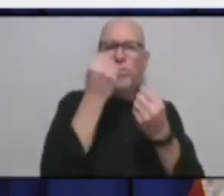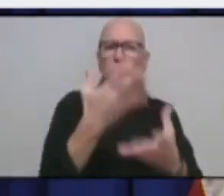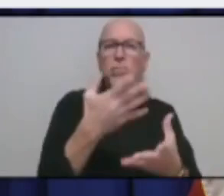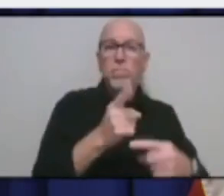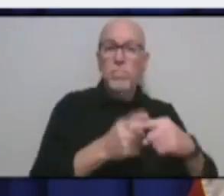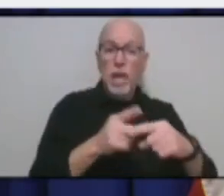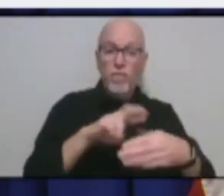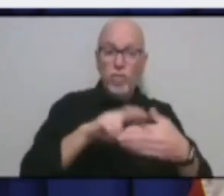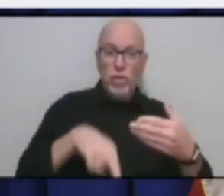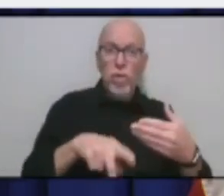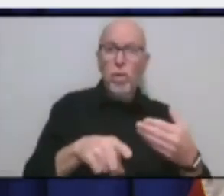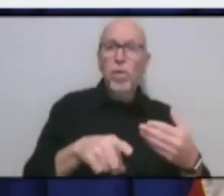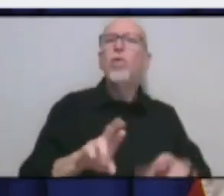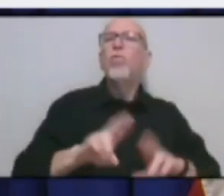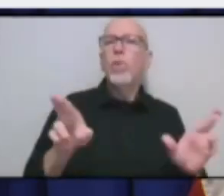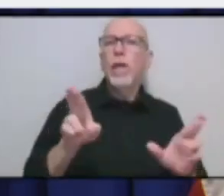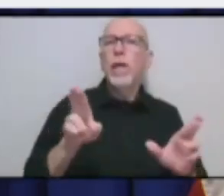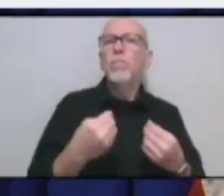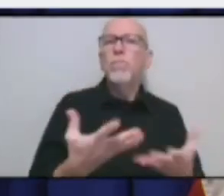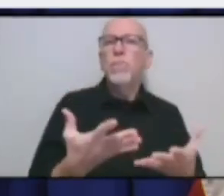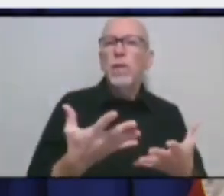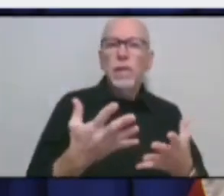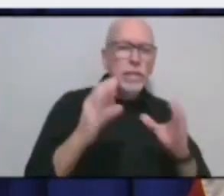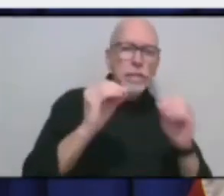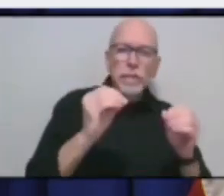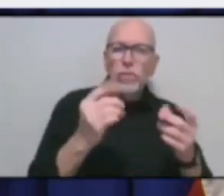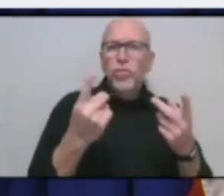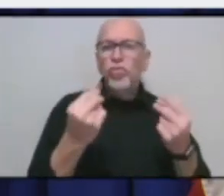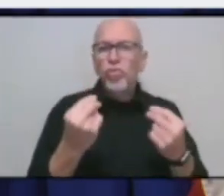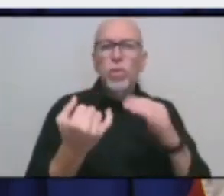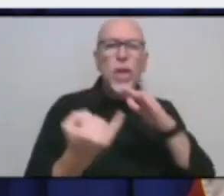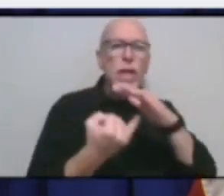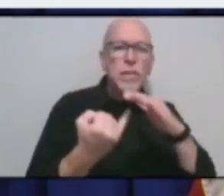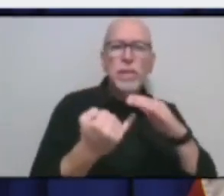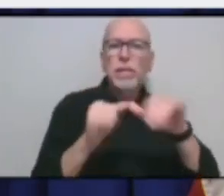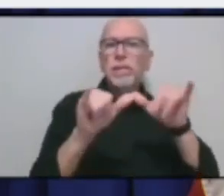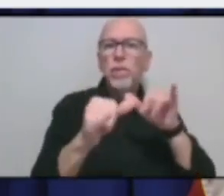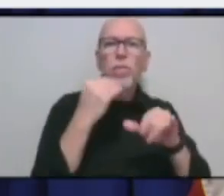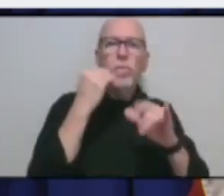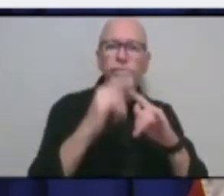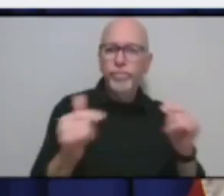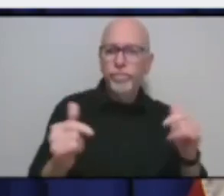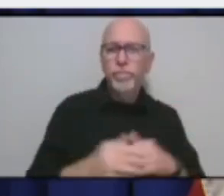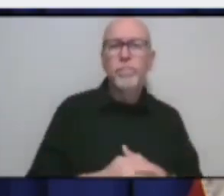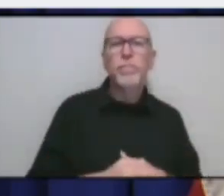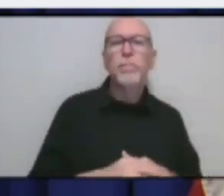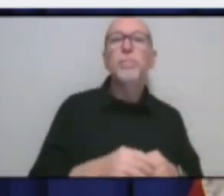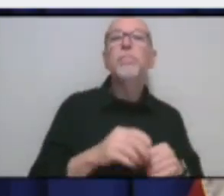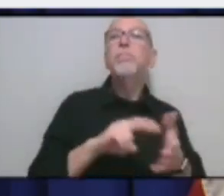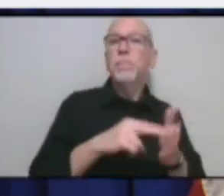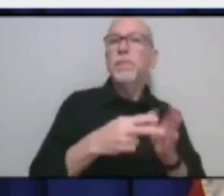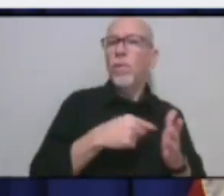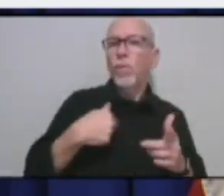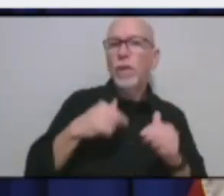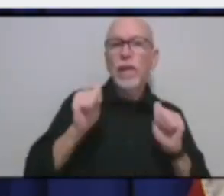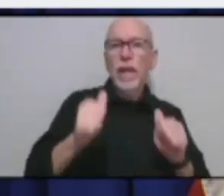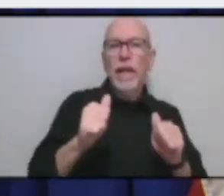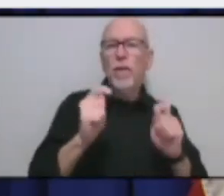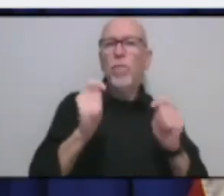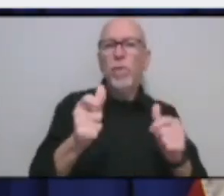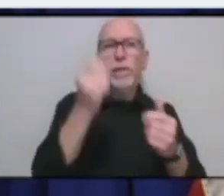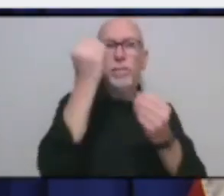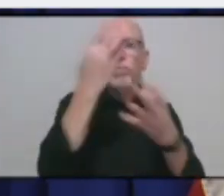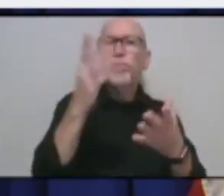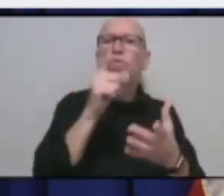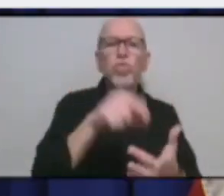result and provide on-site instruction about isolation. It also allows us to jumpstart the process of notifying close